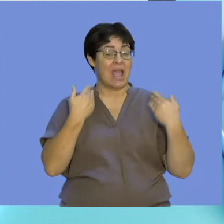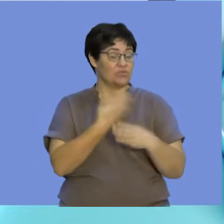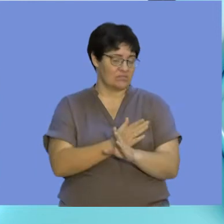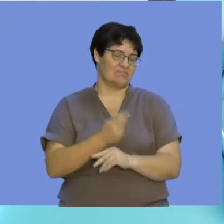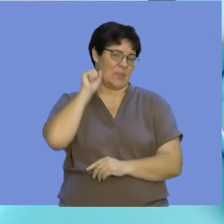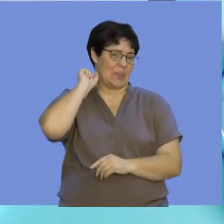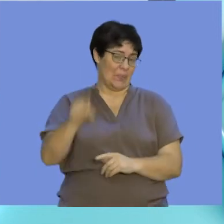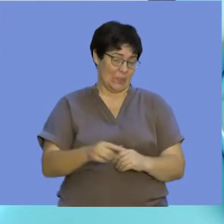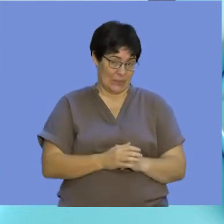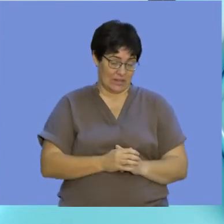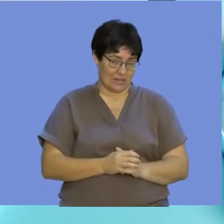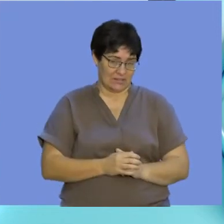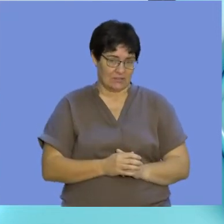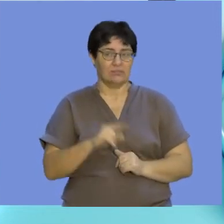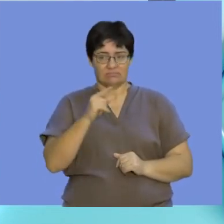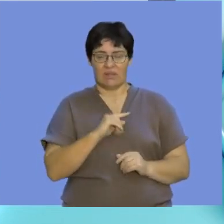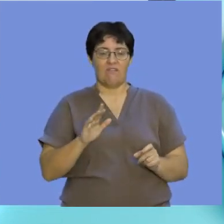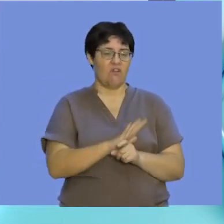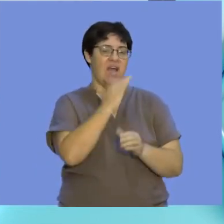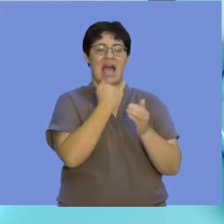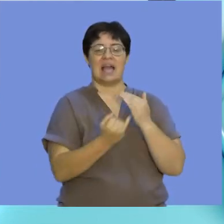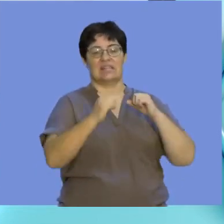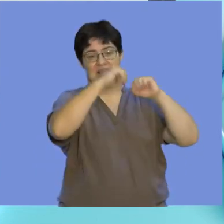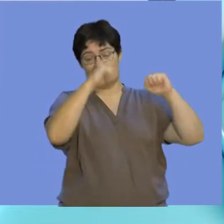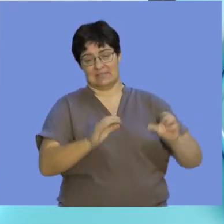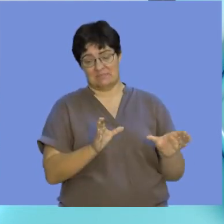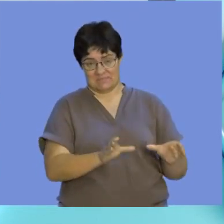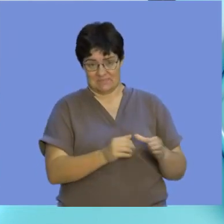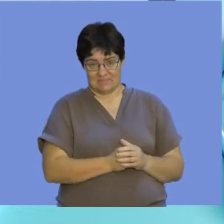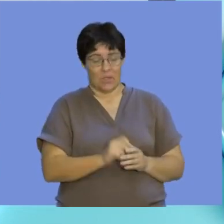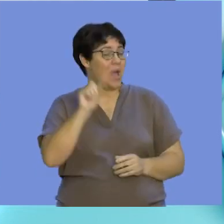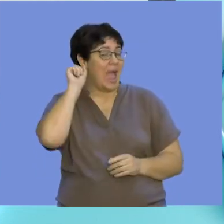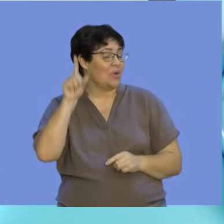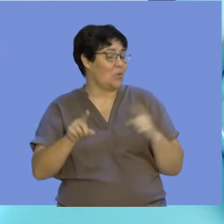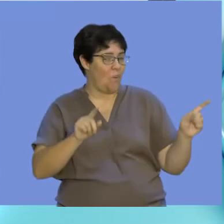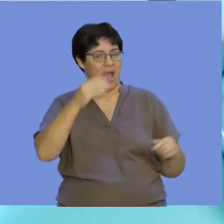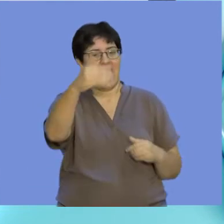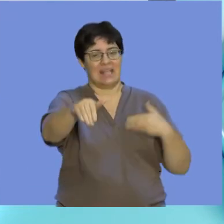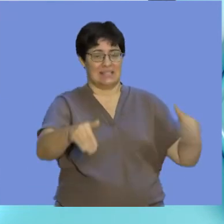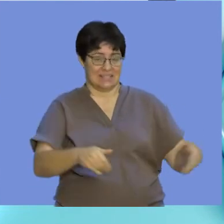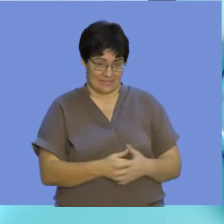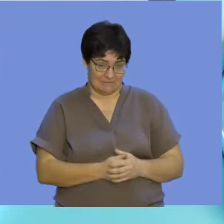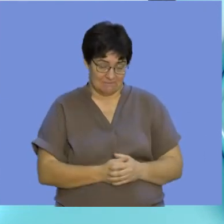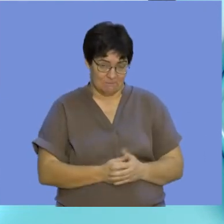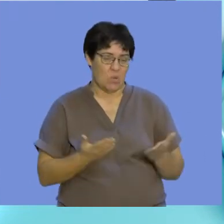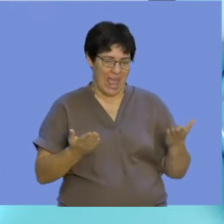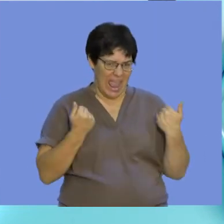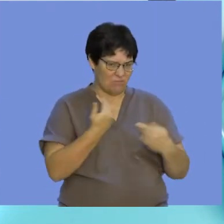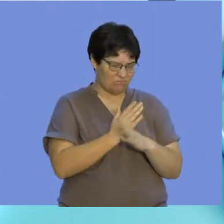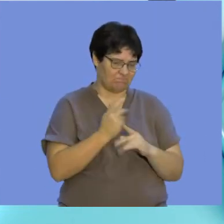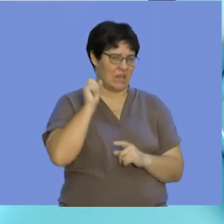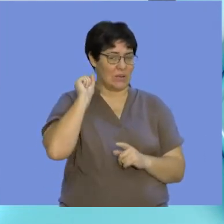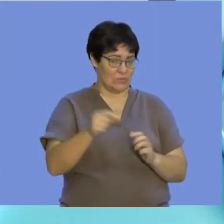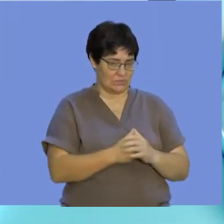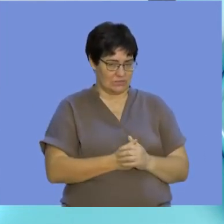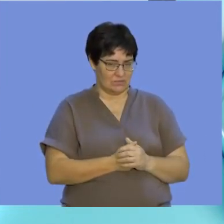okay? This is a completely isolated system. We're ignoring air resistance, okay? And I could do